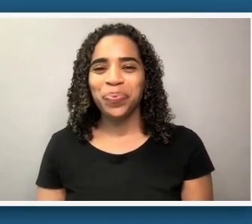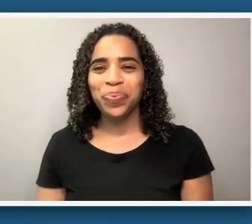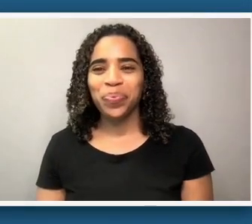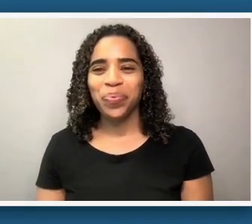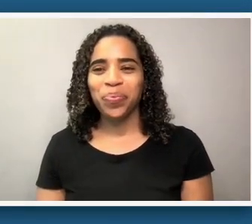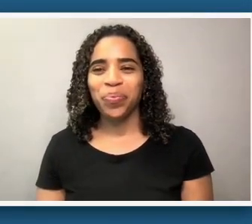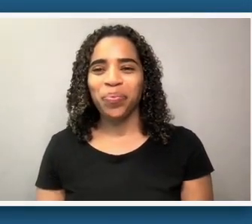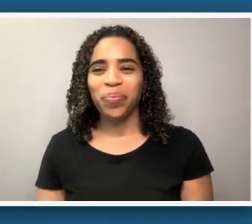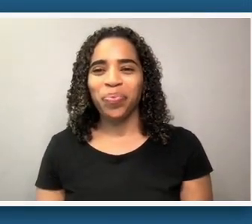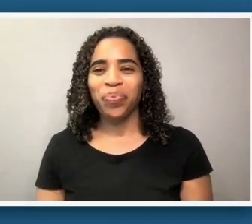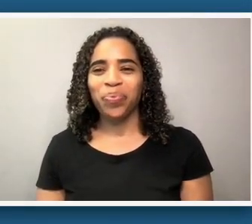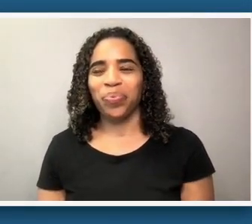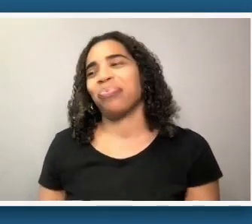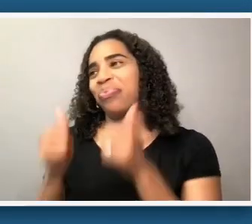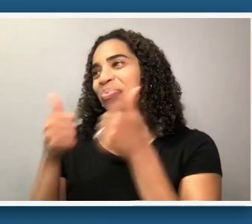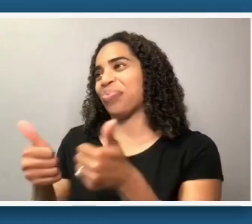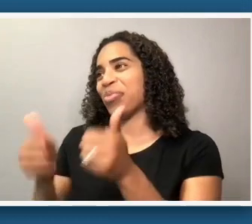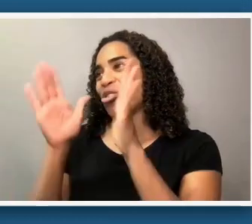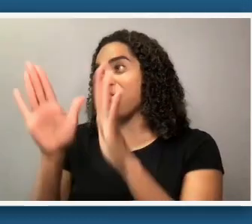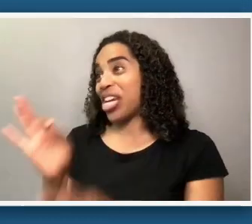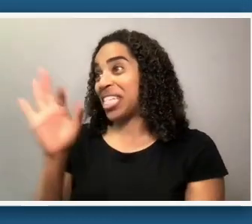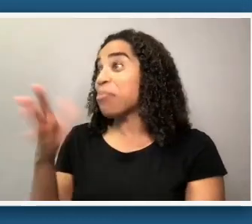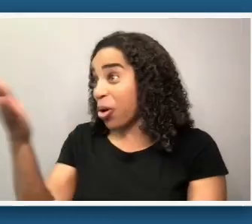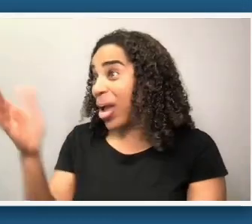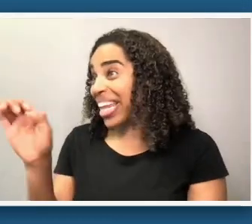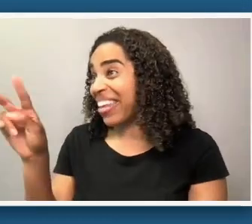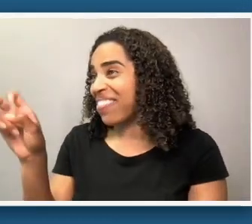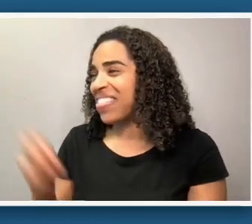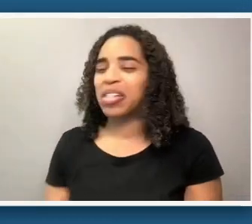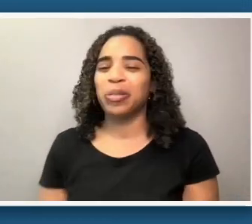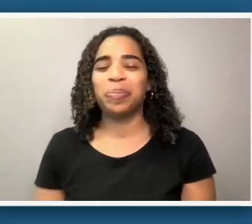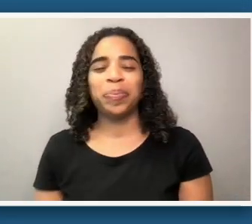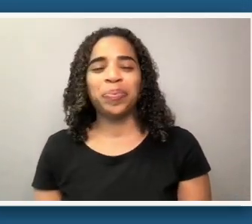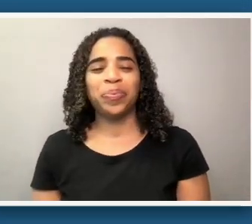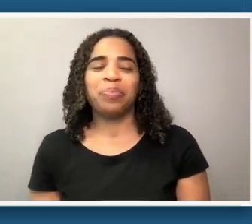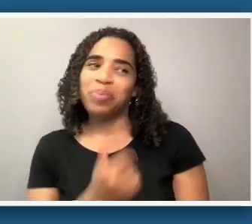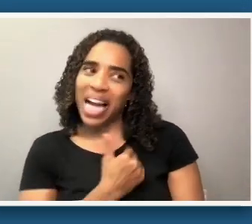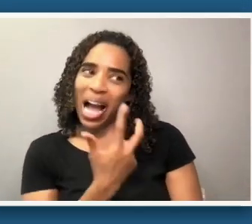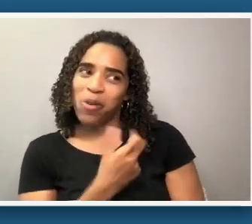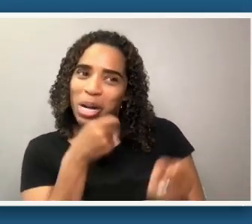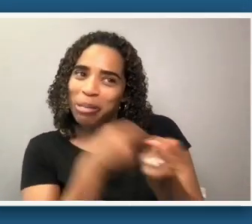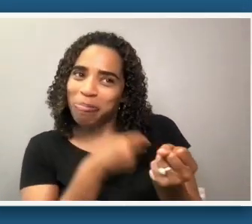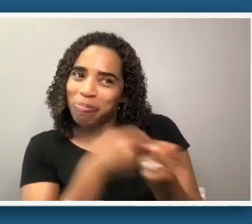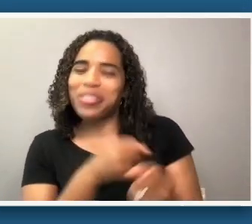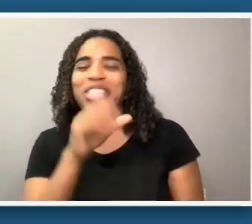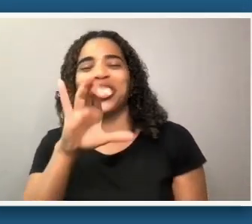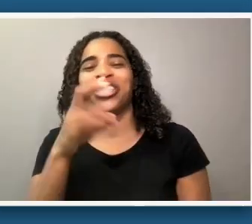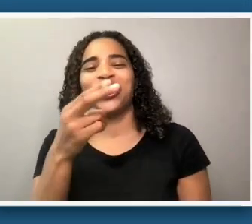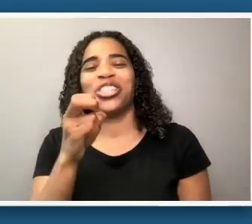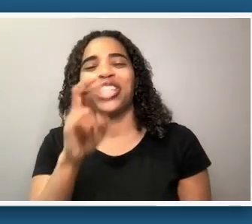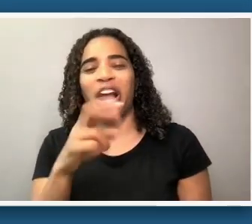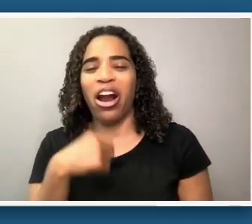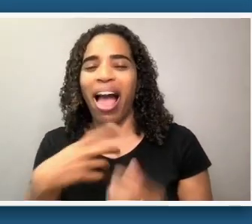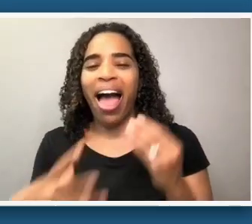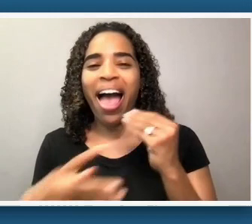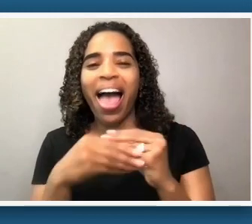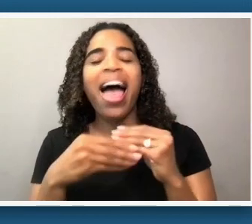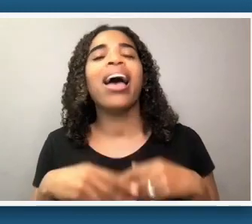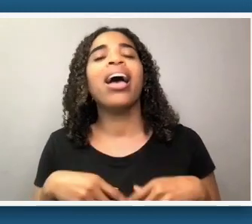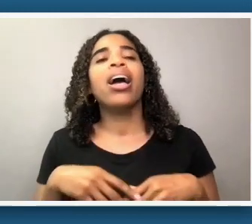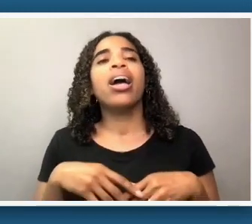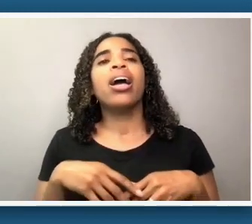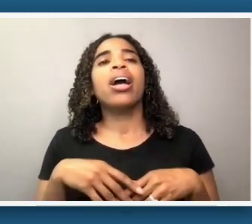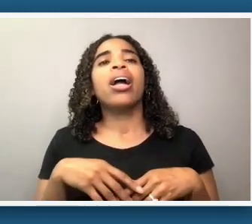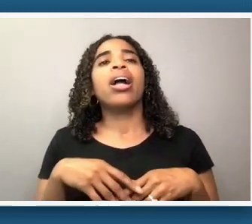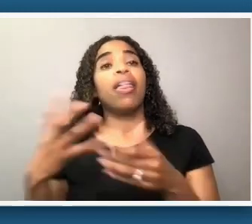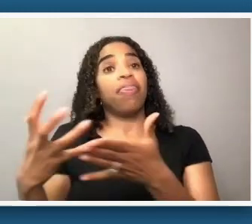That is a great tip. Go ahead, Eve. I have to piggyback on Sher and say that the collections